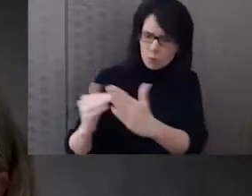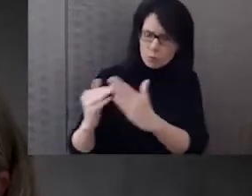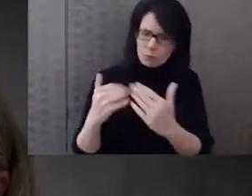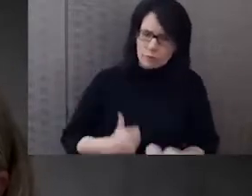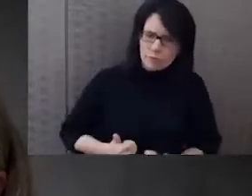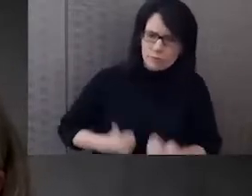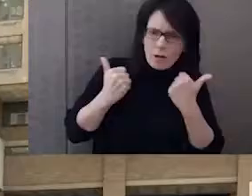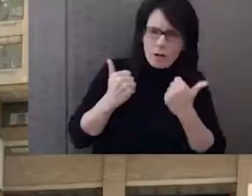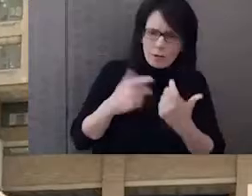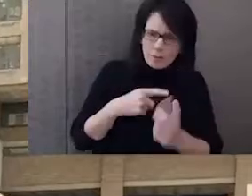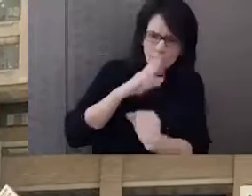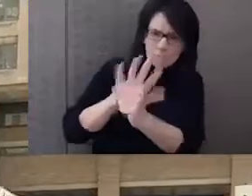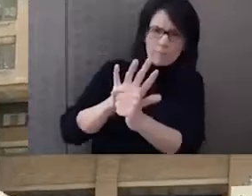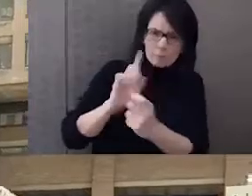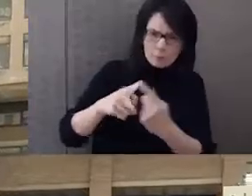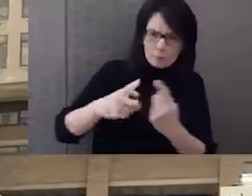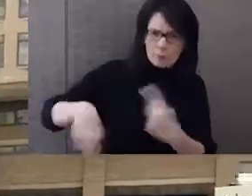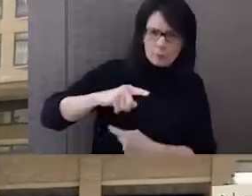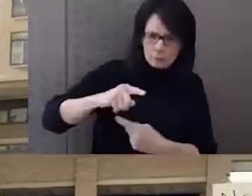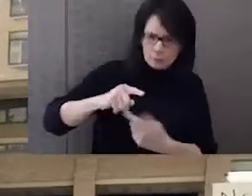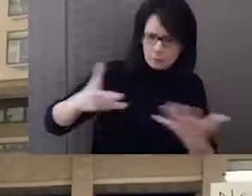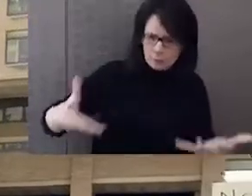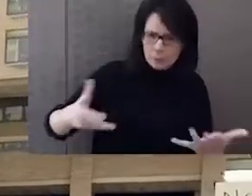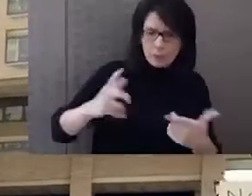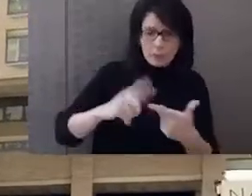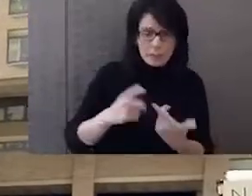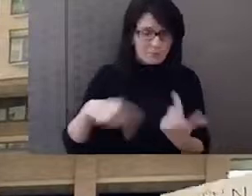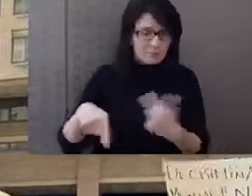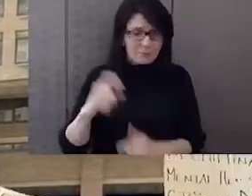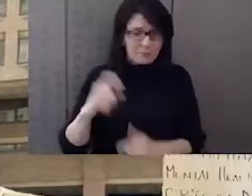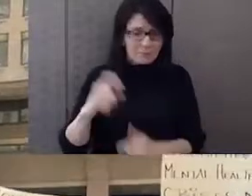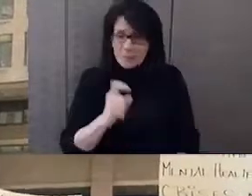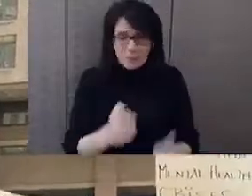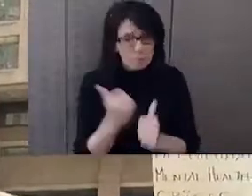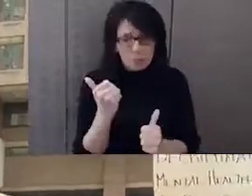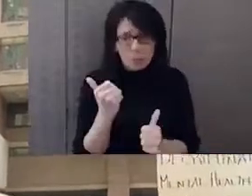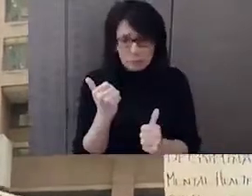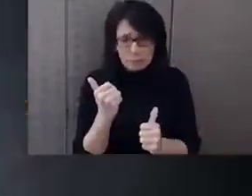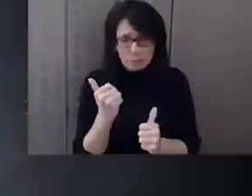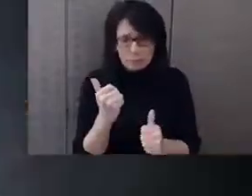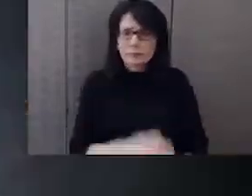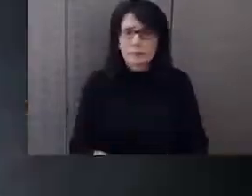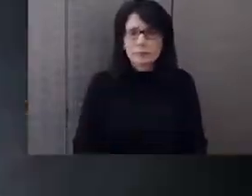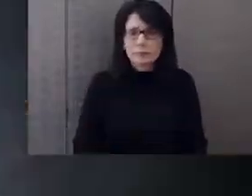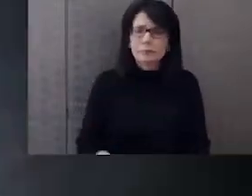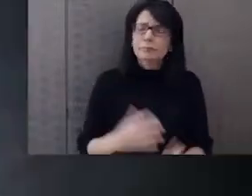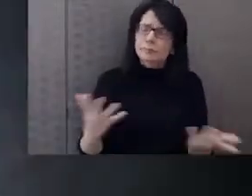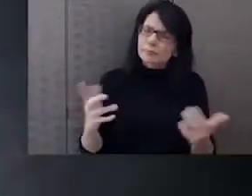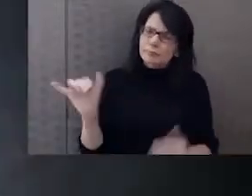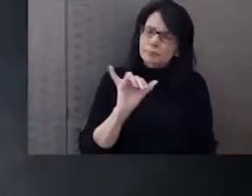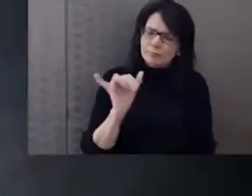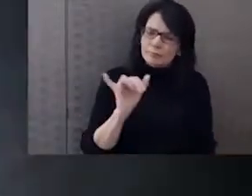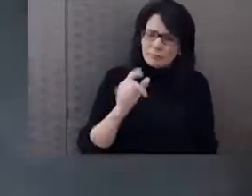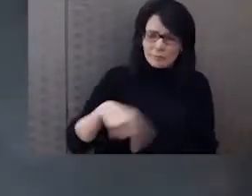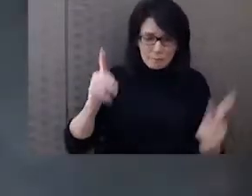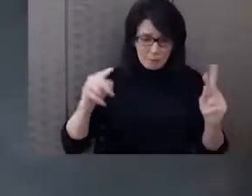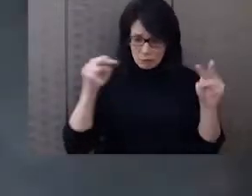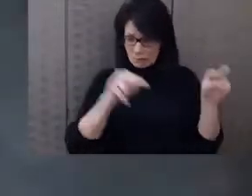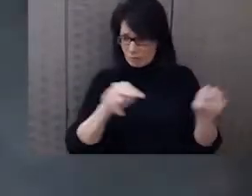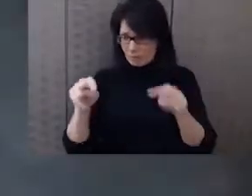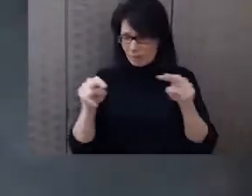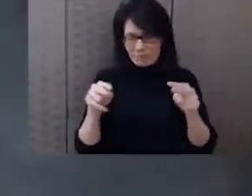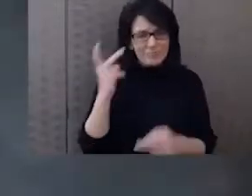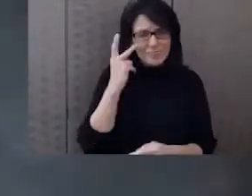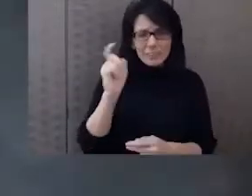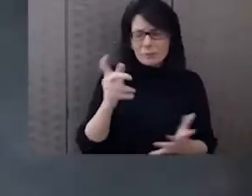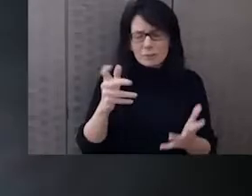that they are committed to and to the communities that are most in need. NLP is a force to be working with and they know exactly what needs to be done just to protect